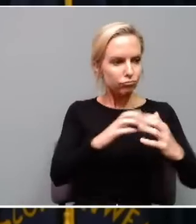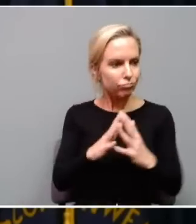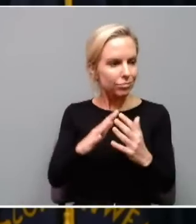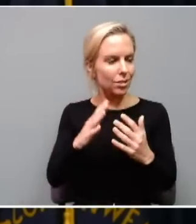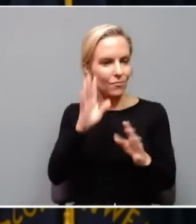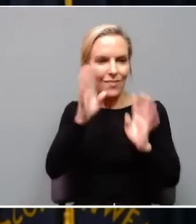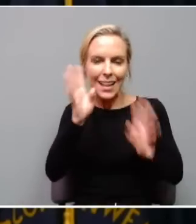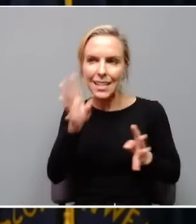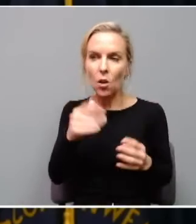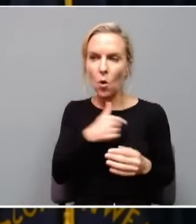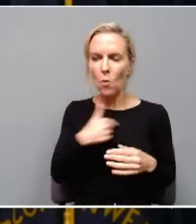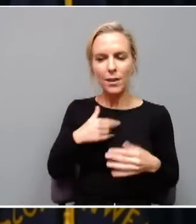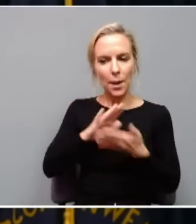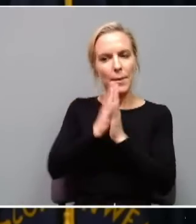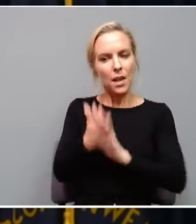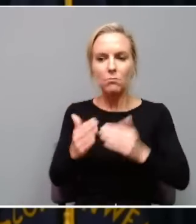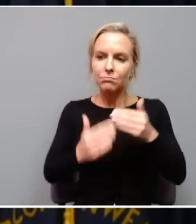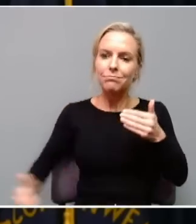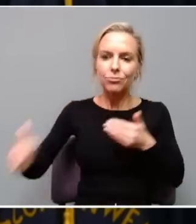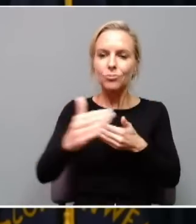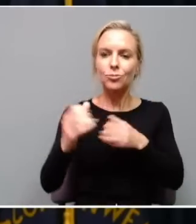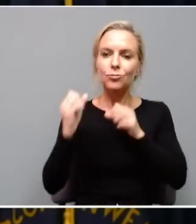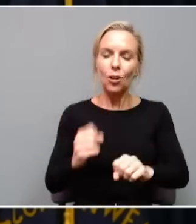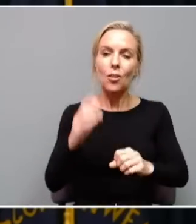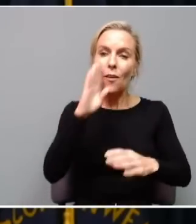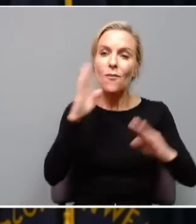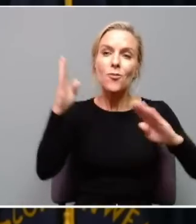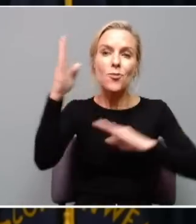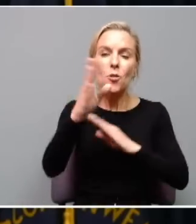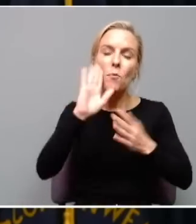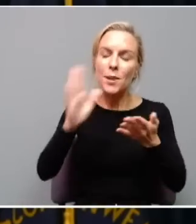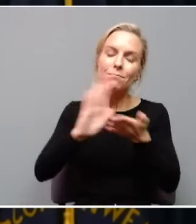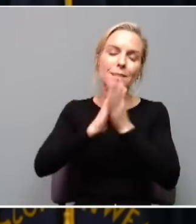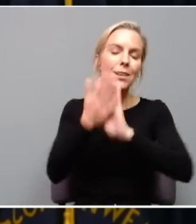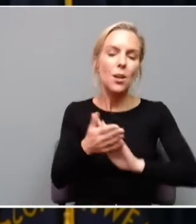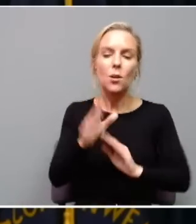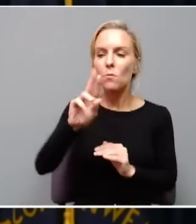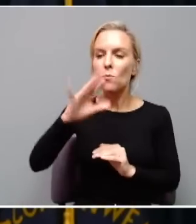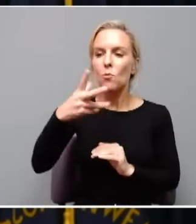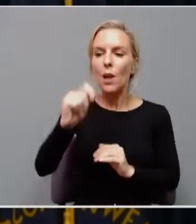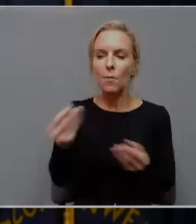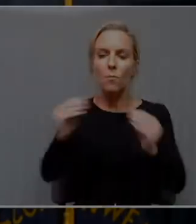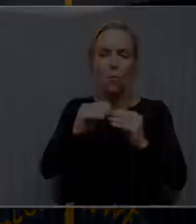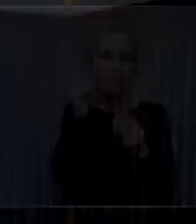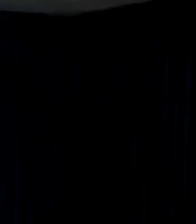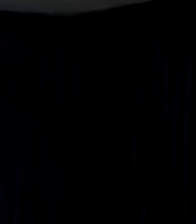And let me tell you, our future is incredibly bright, and we'll have more on that in the coming weeks. Thank y'all.